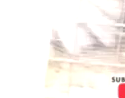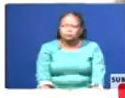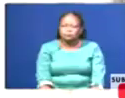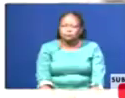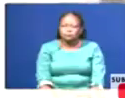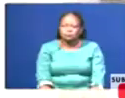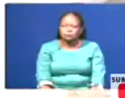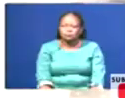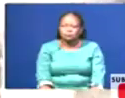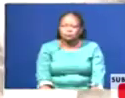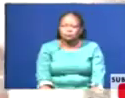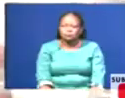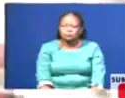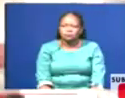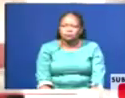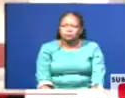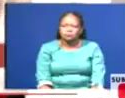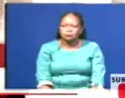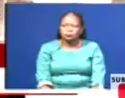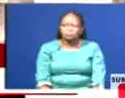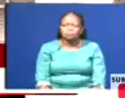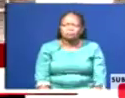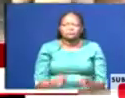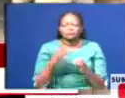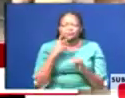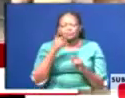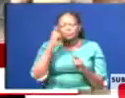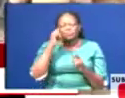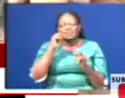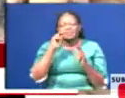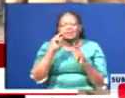From a distance, he is just like any other farmer.